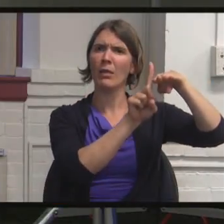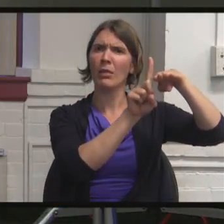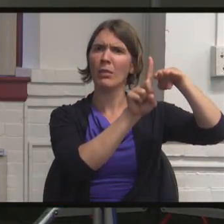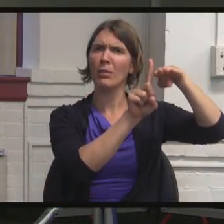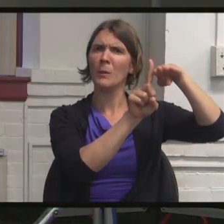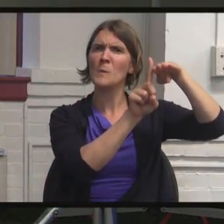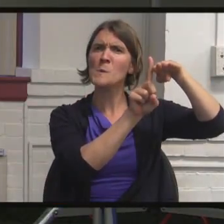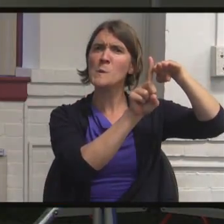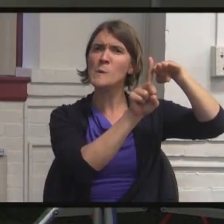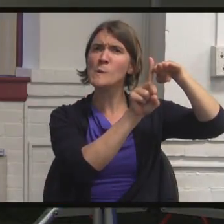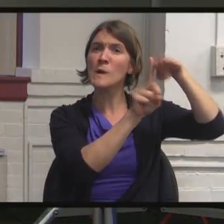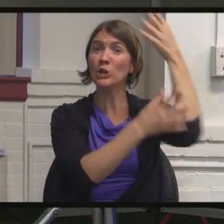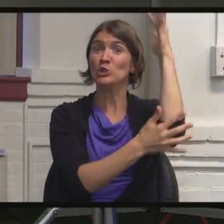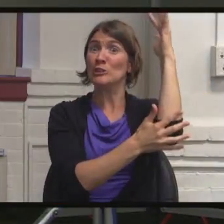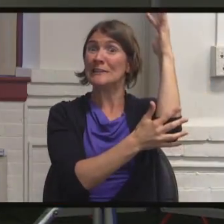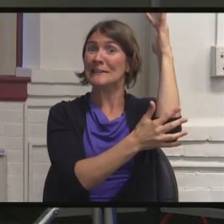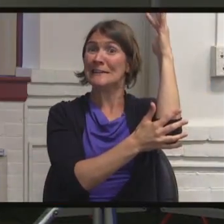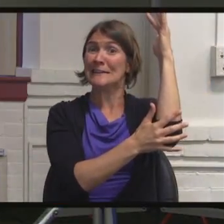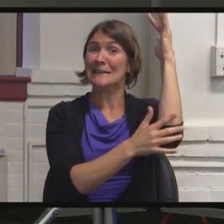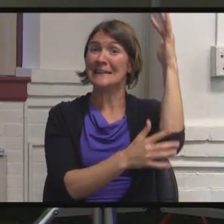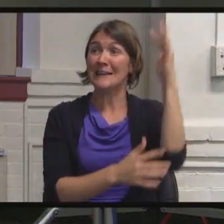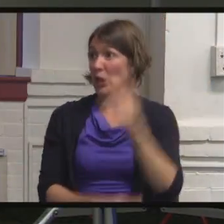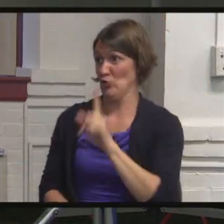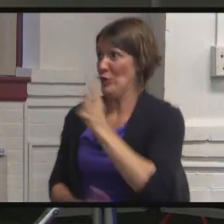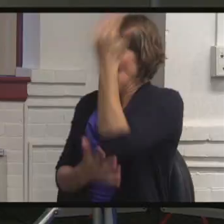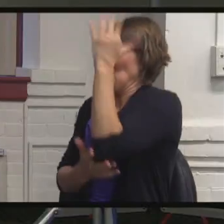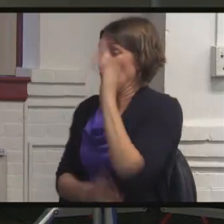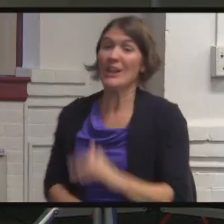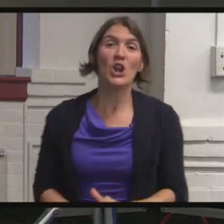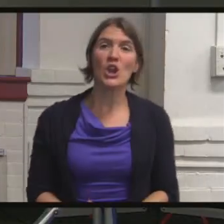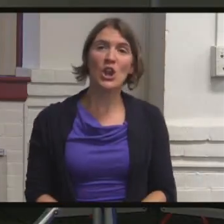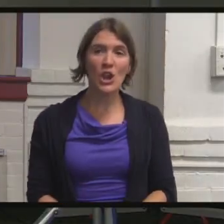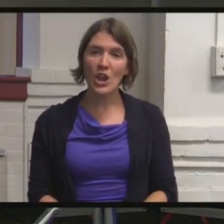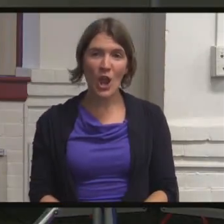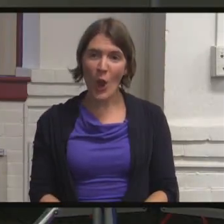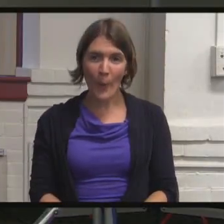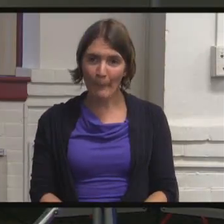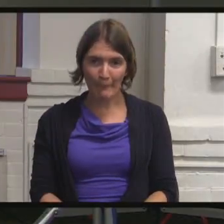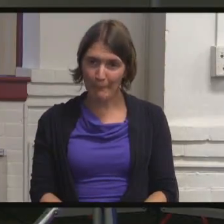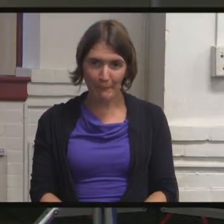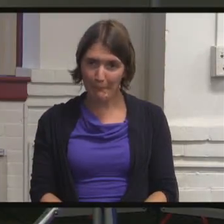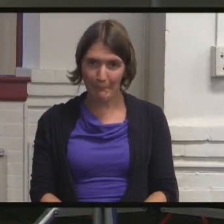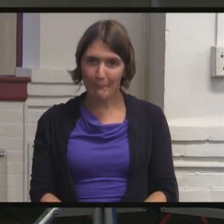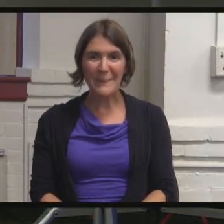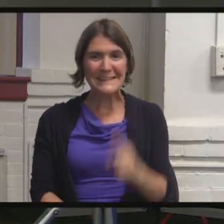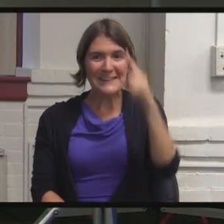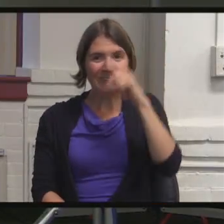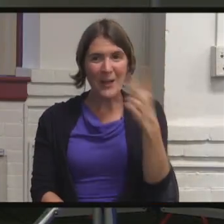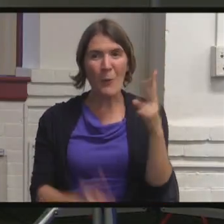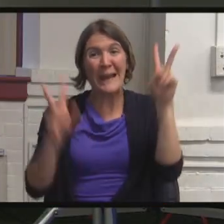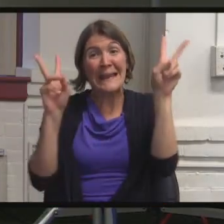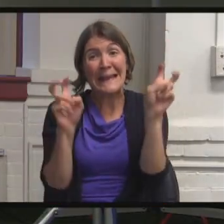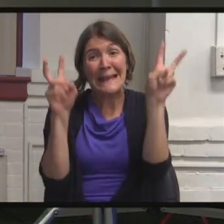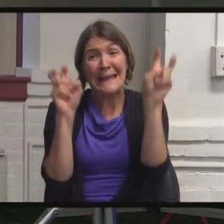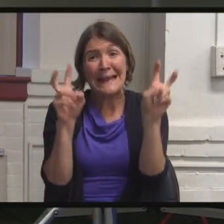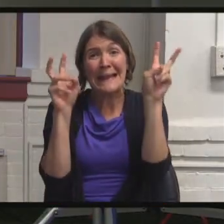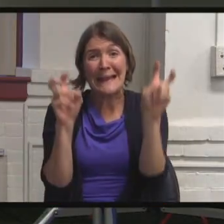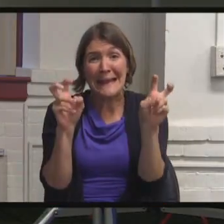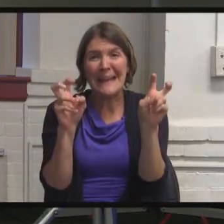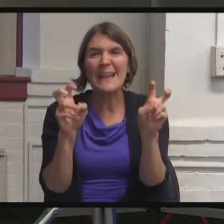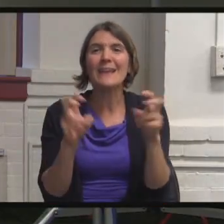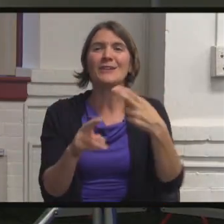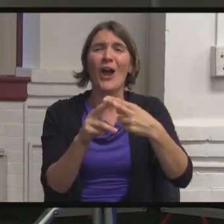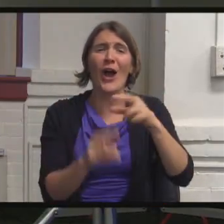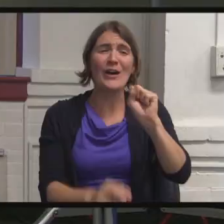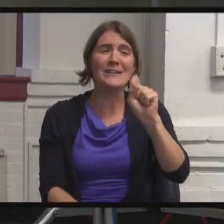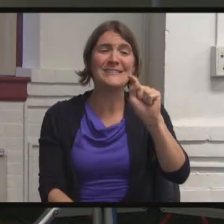Other and it's this one right here. It's a real tree. Well, actually, no. It's not. It's a stealth monopine